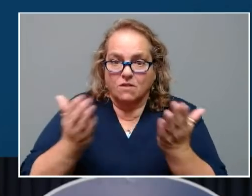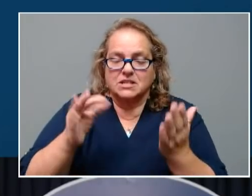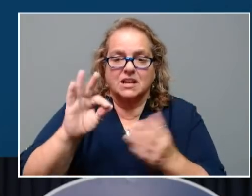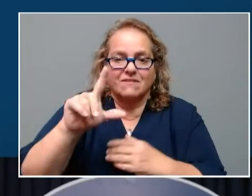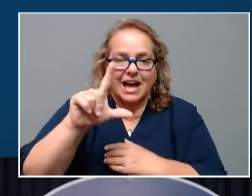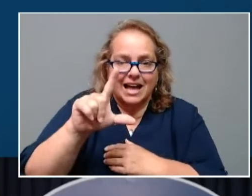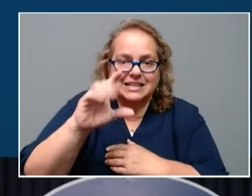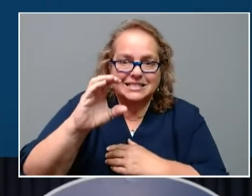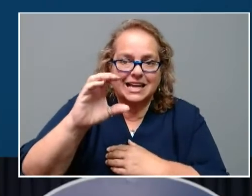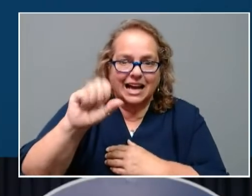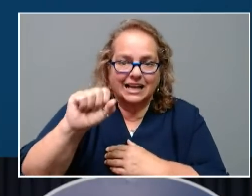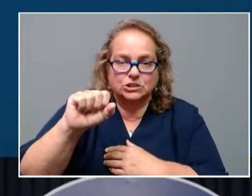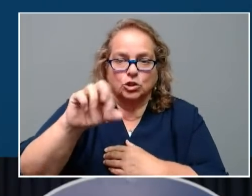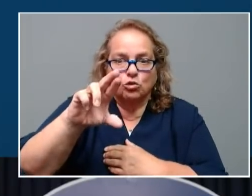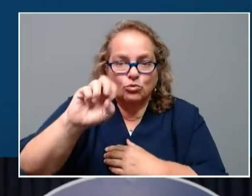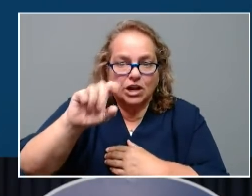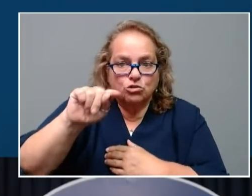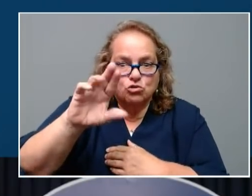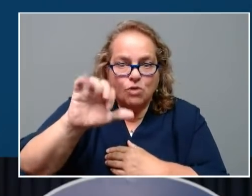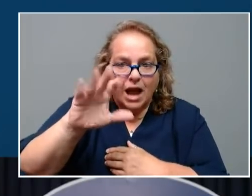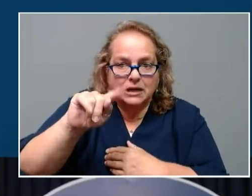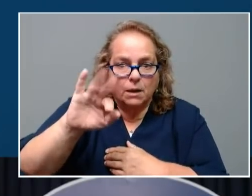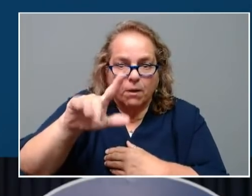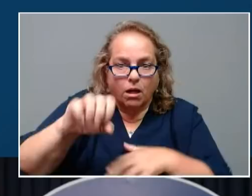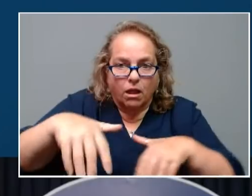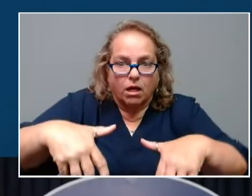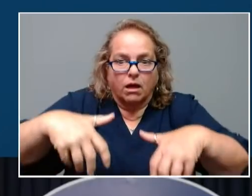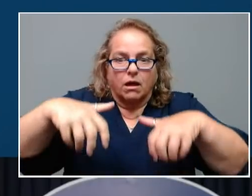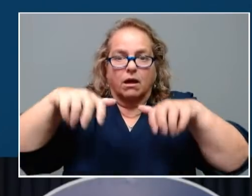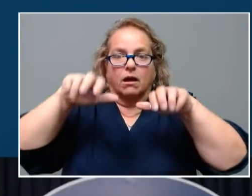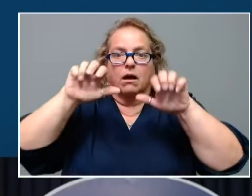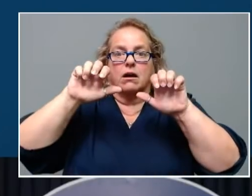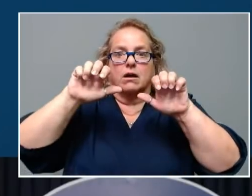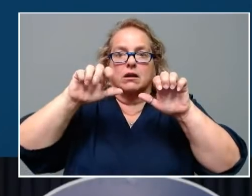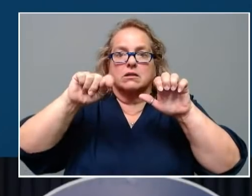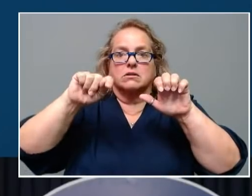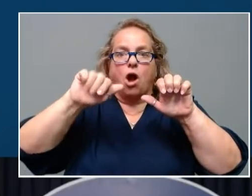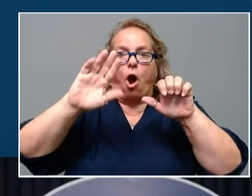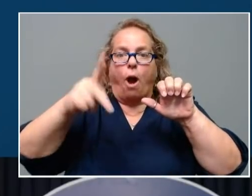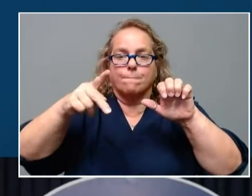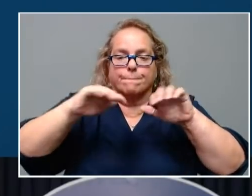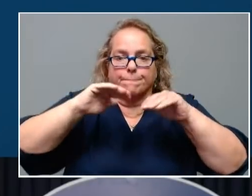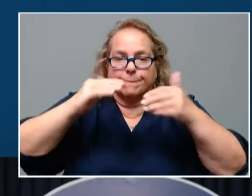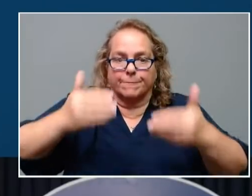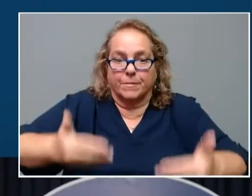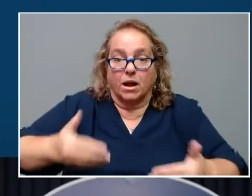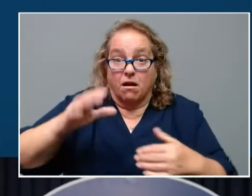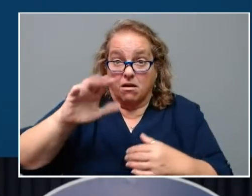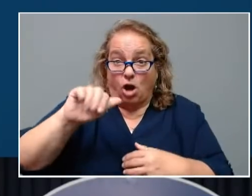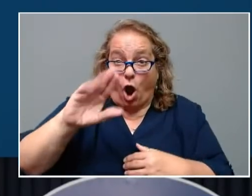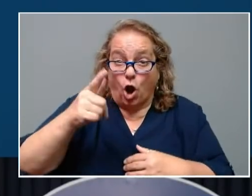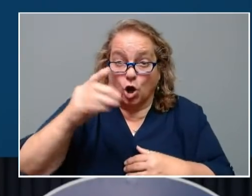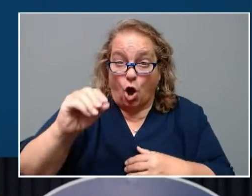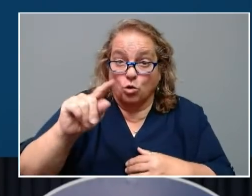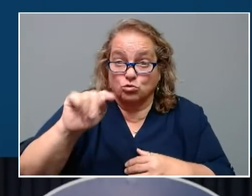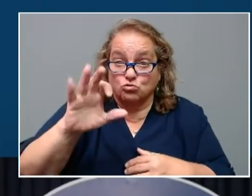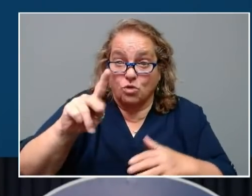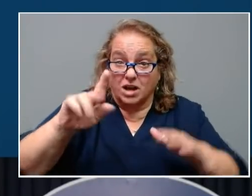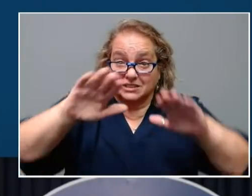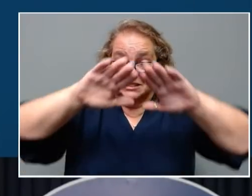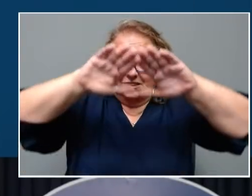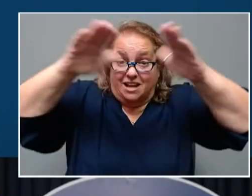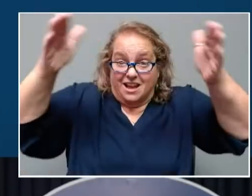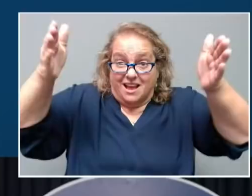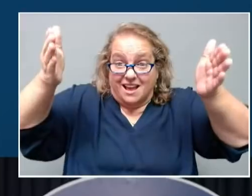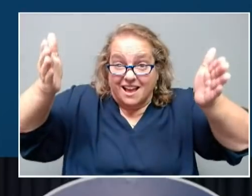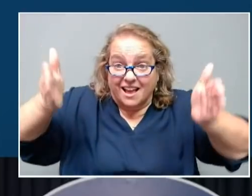retractable tarp system, which provide a quick, low-effort way to cover and uncover cargo being hauled on commercial trucks and trailers.